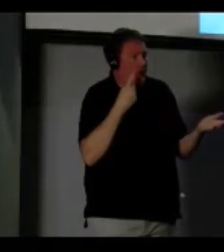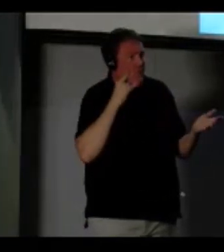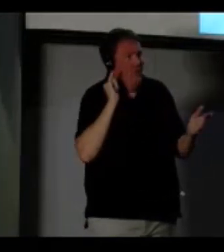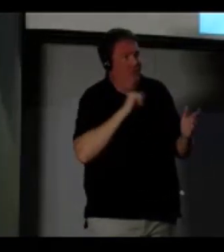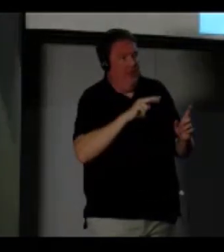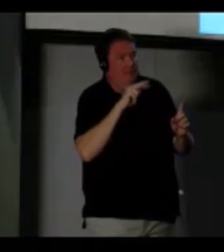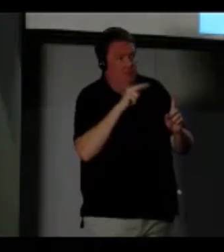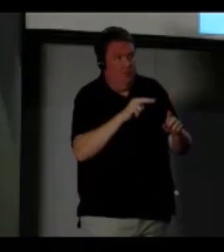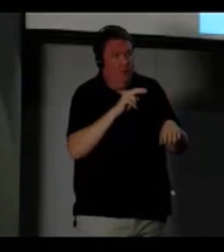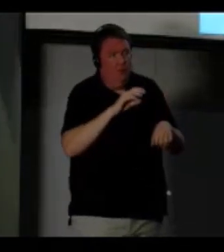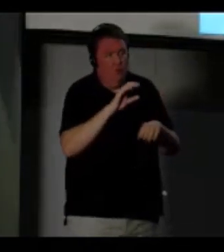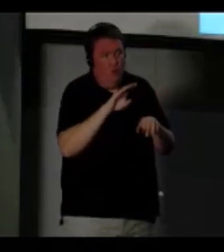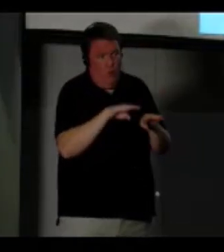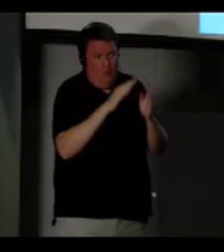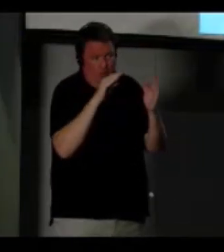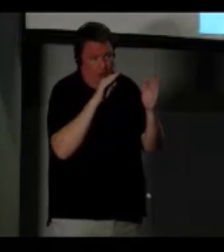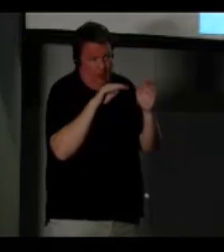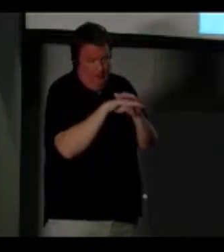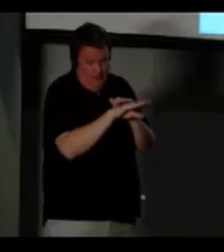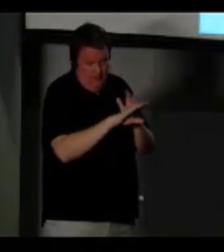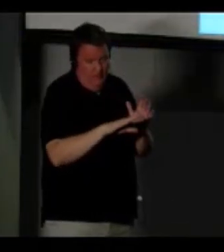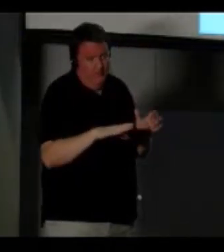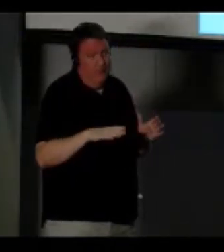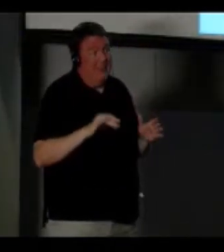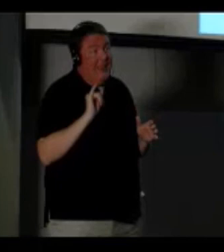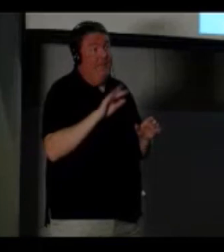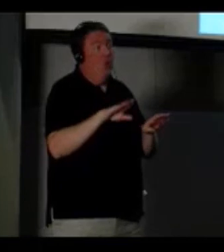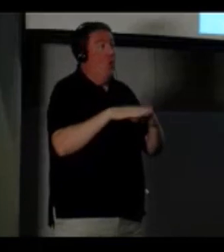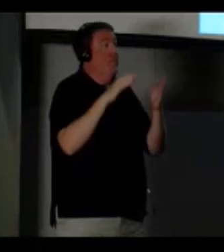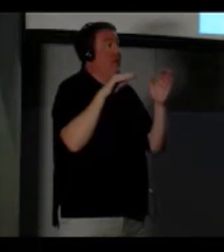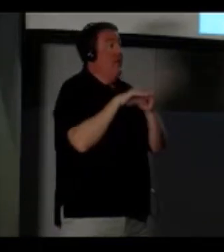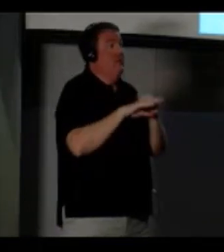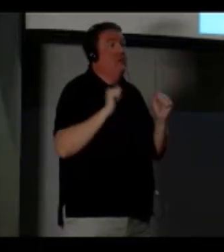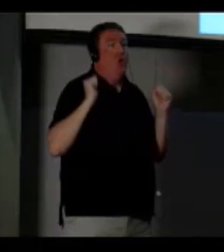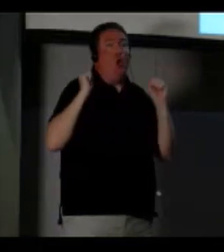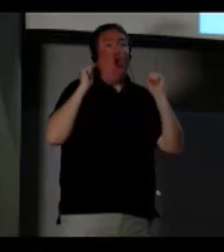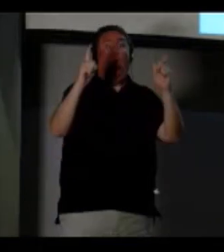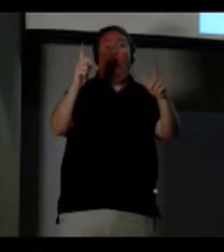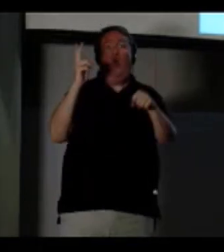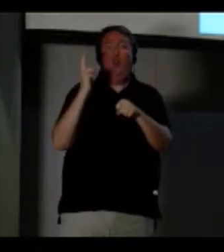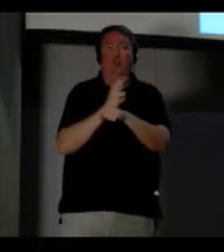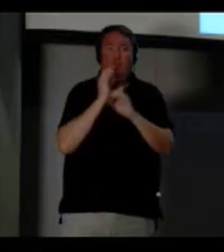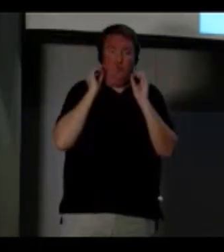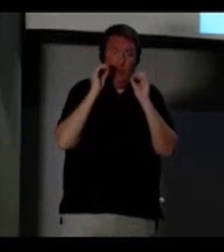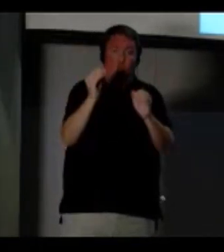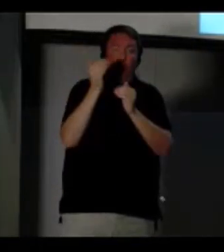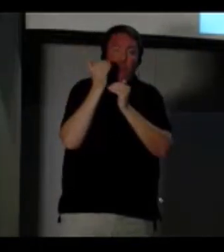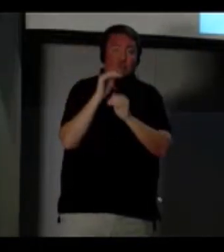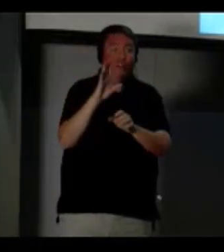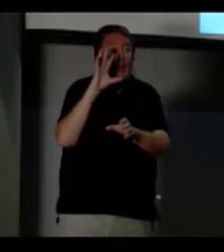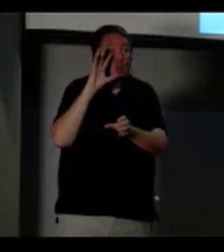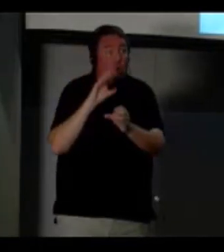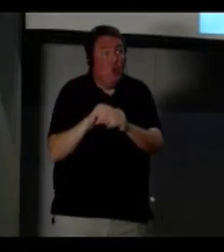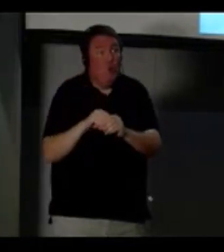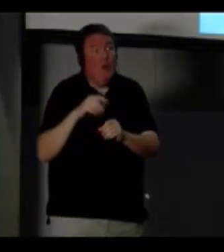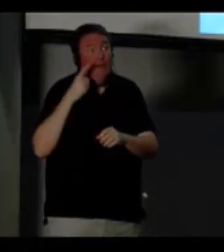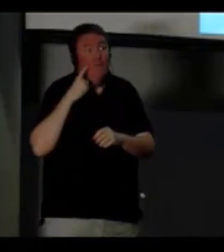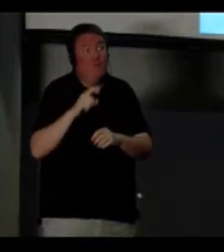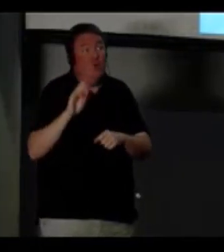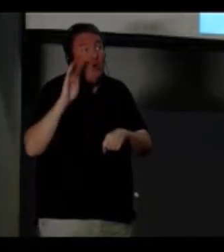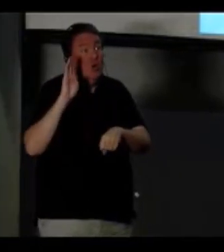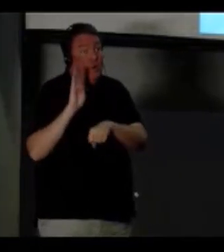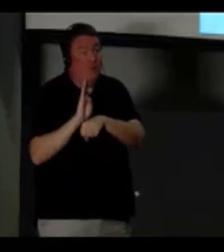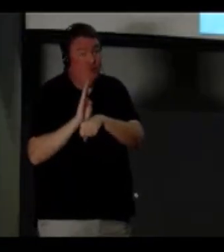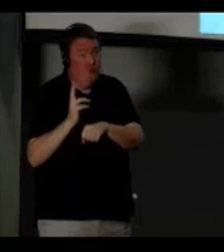access environment. To the extent open access means all uses without restriction, including commercial use, I think it's much